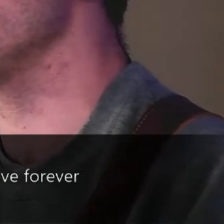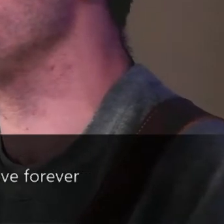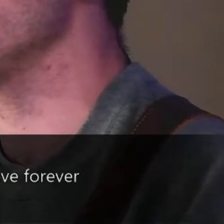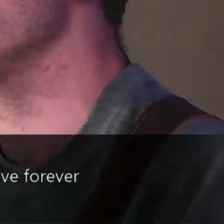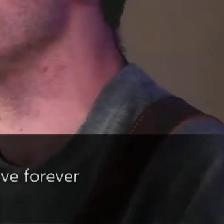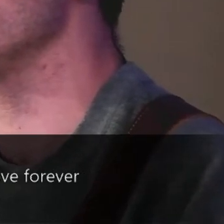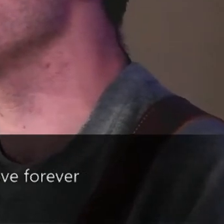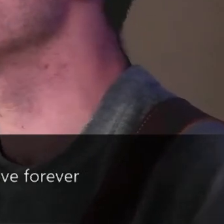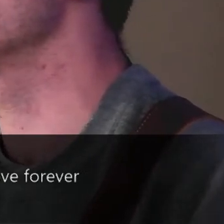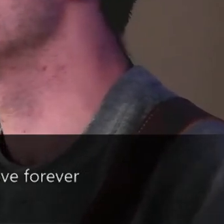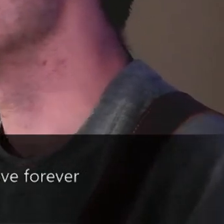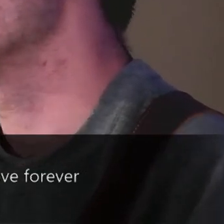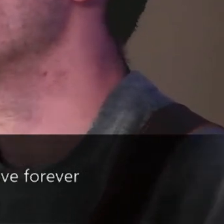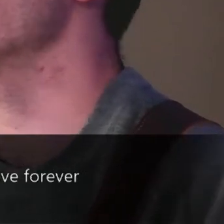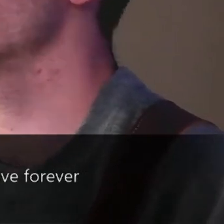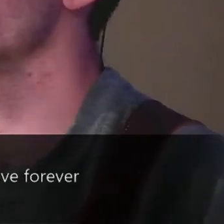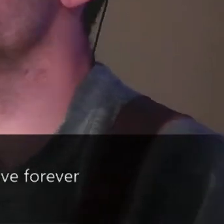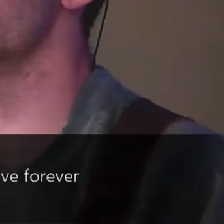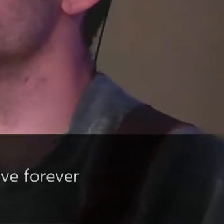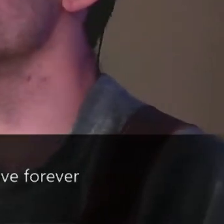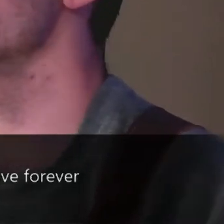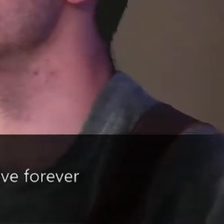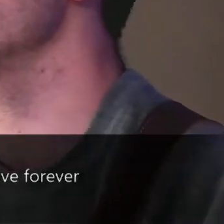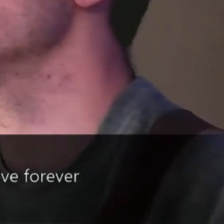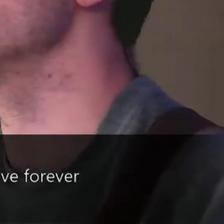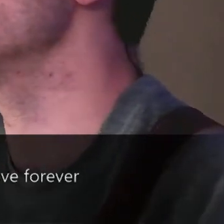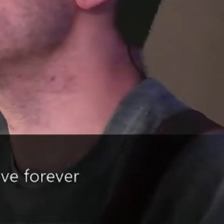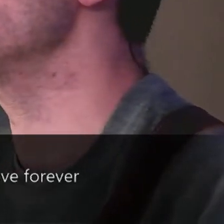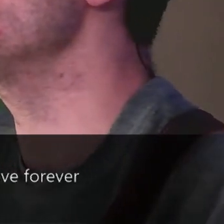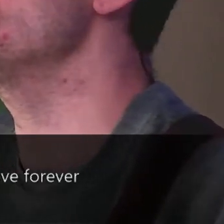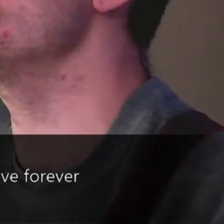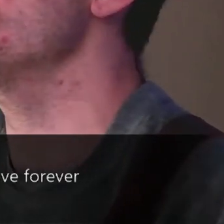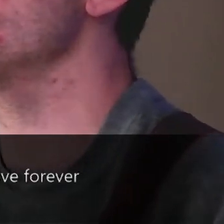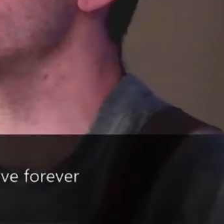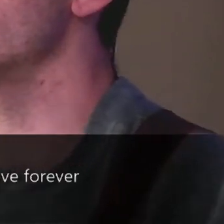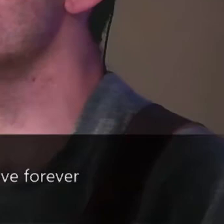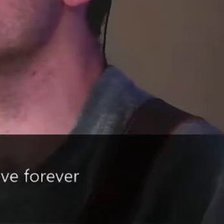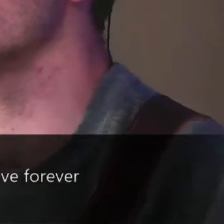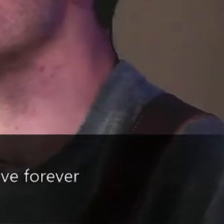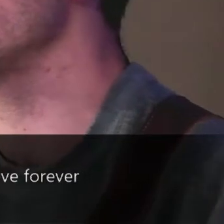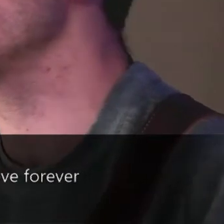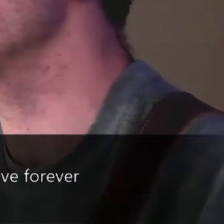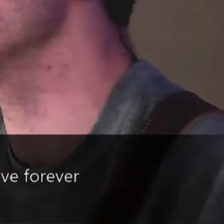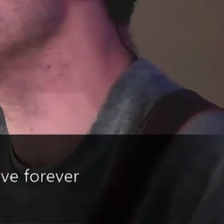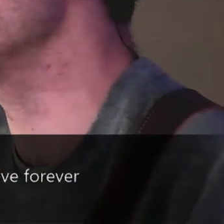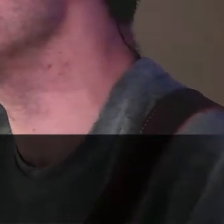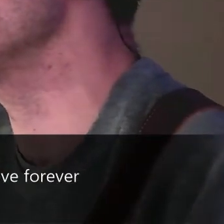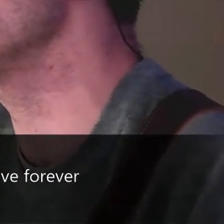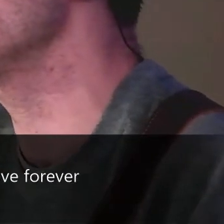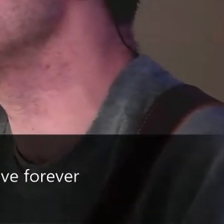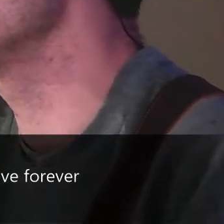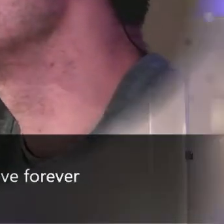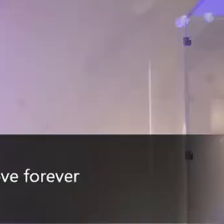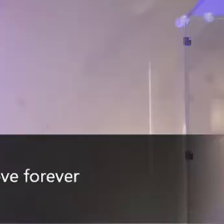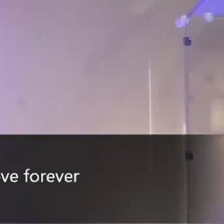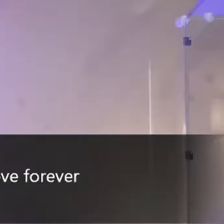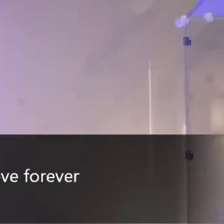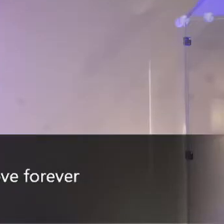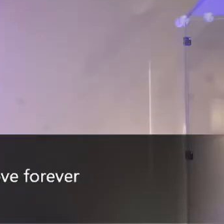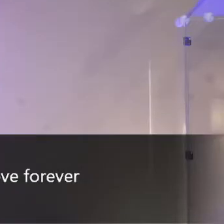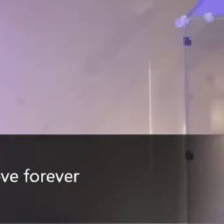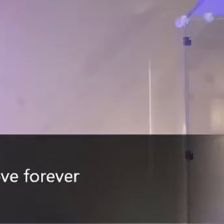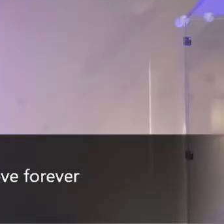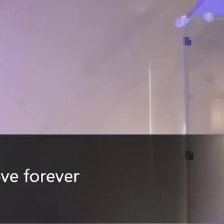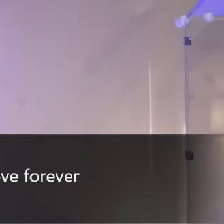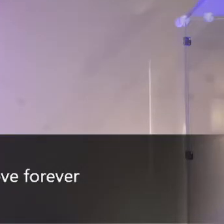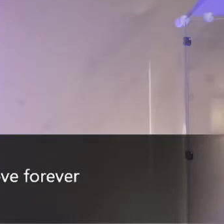forever. I could sing of your love forever. I